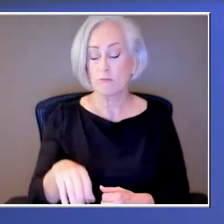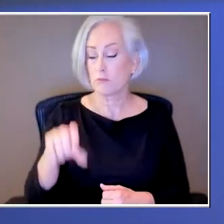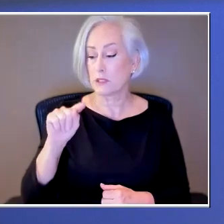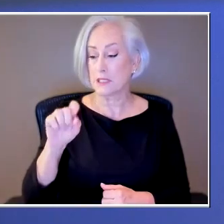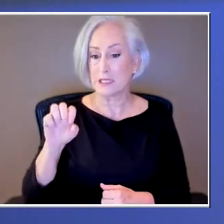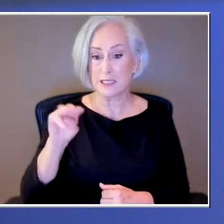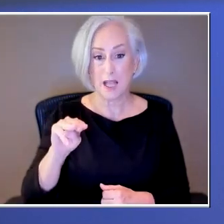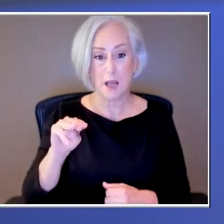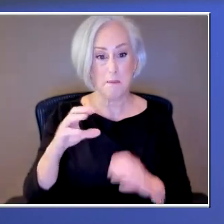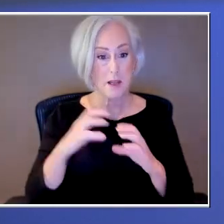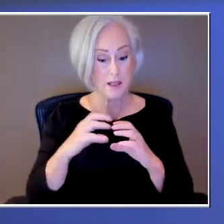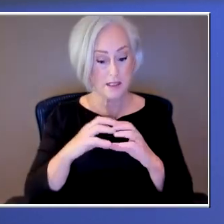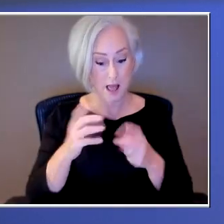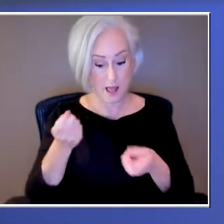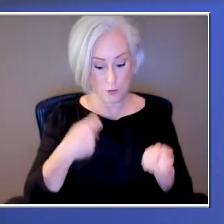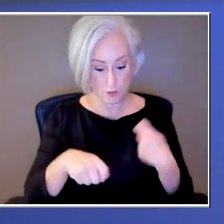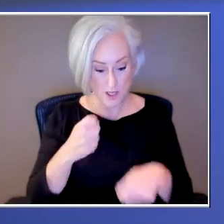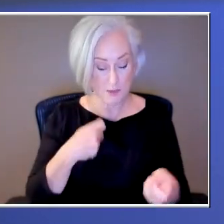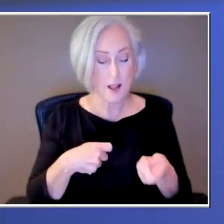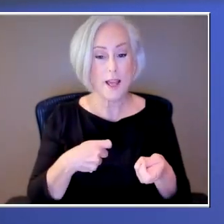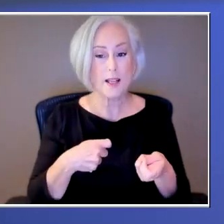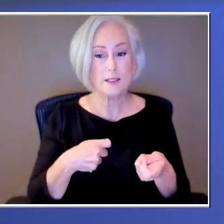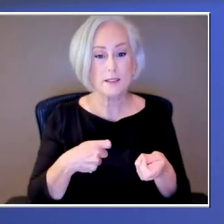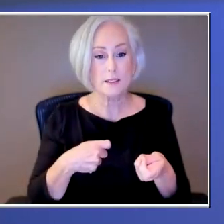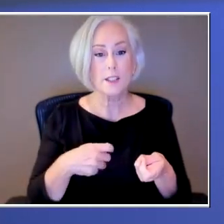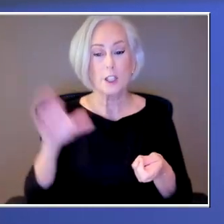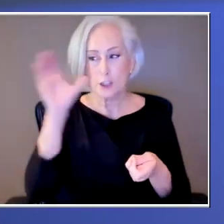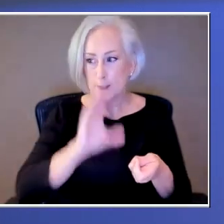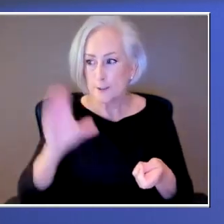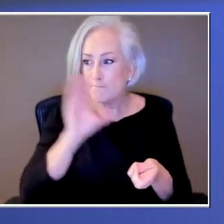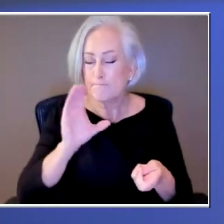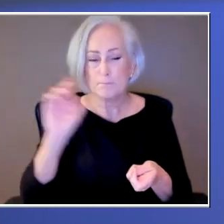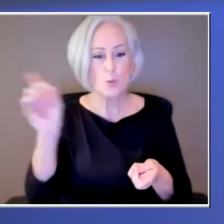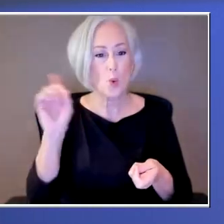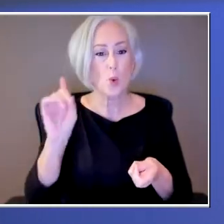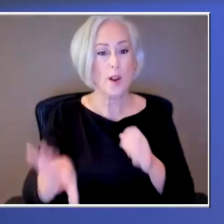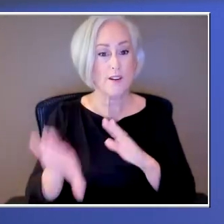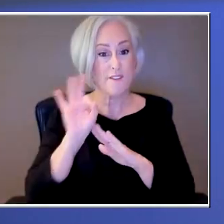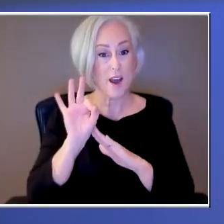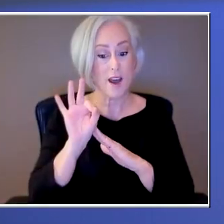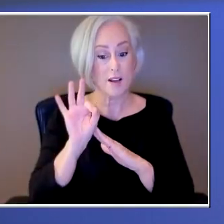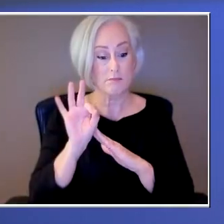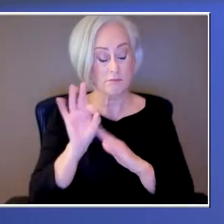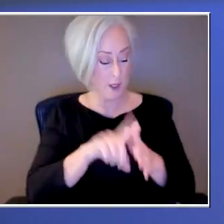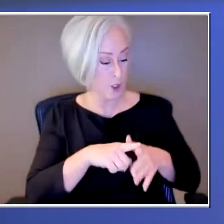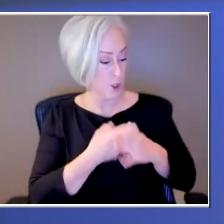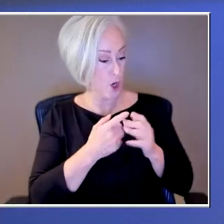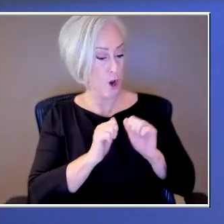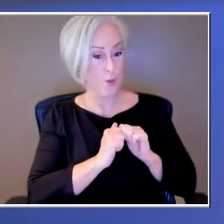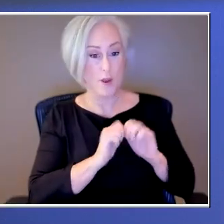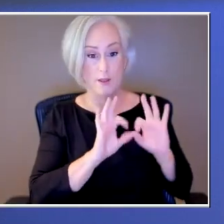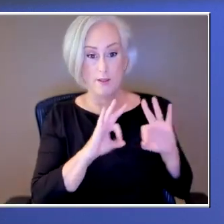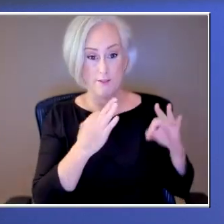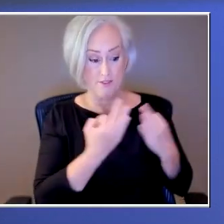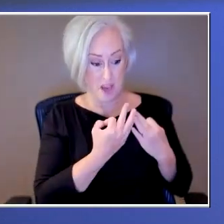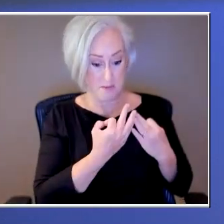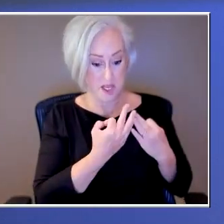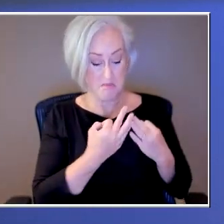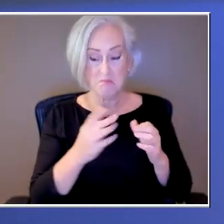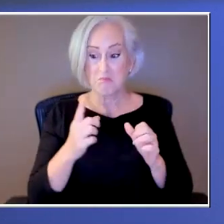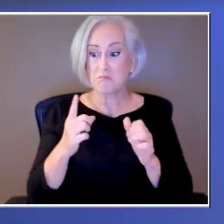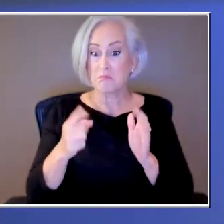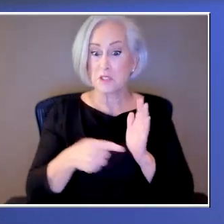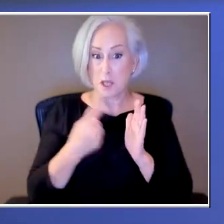But where do you find a donor? The search often starts with your family, and sometimes you can be your own donor. But